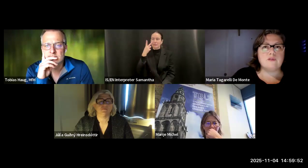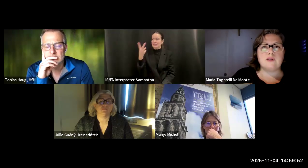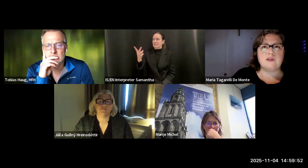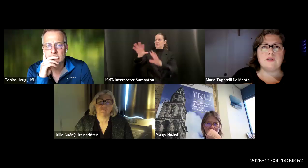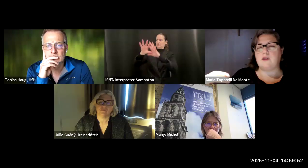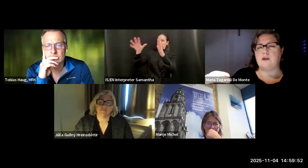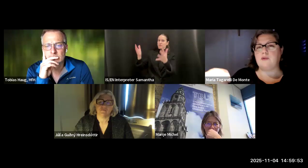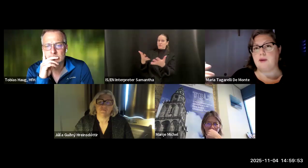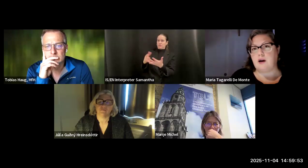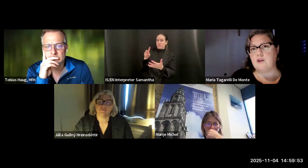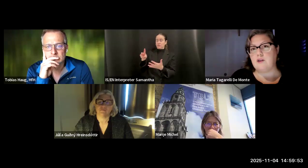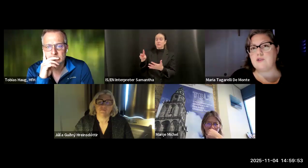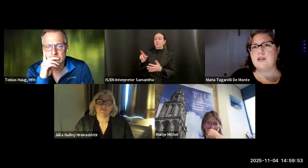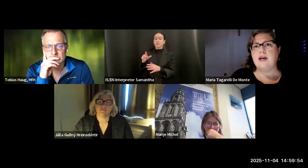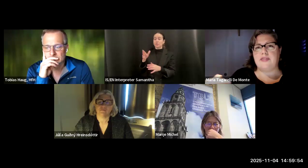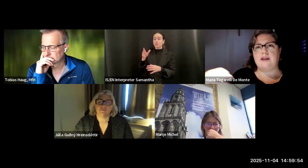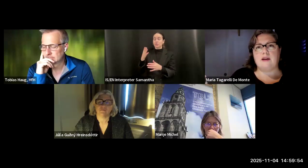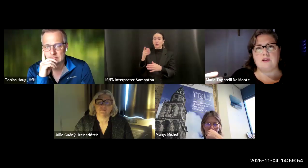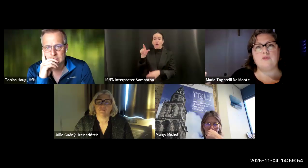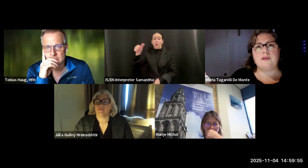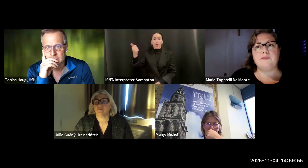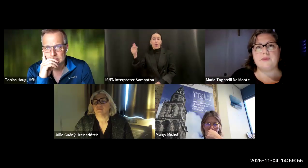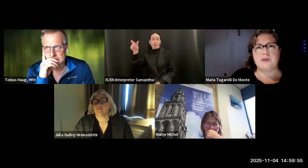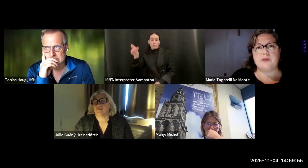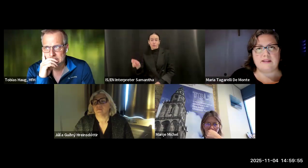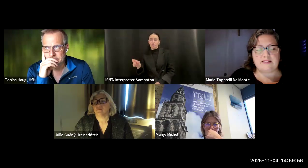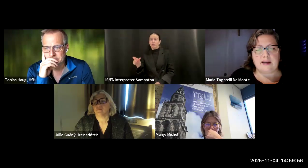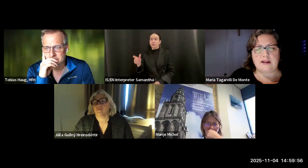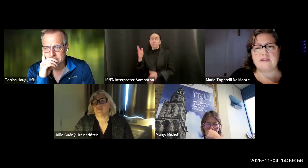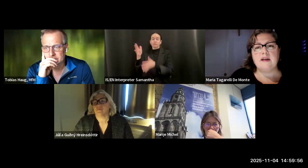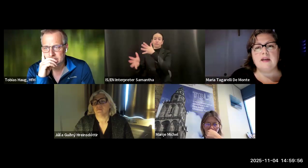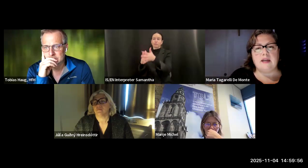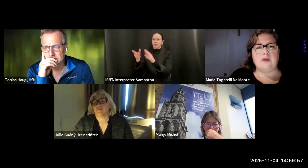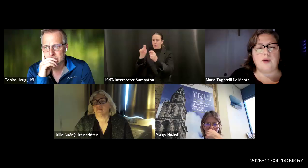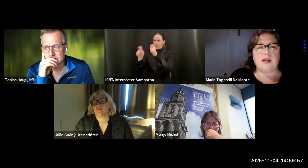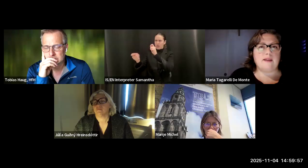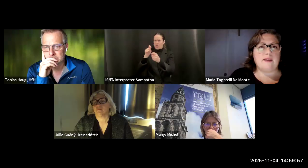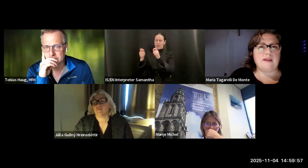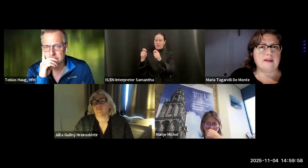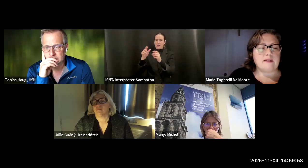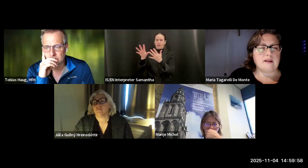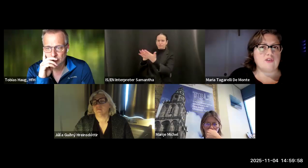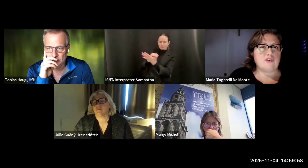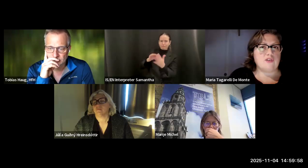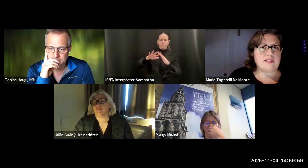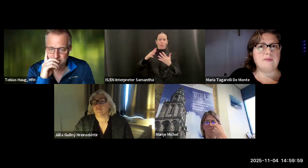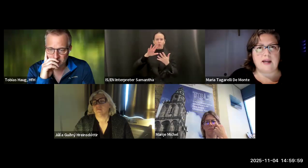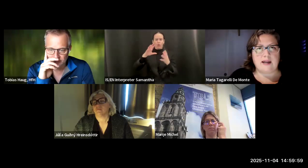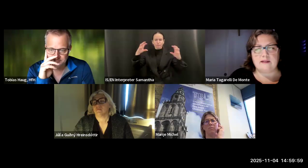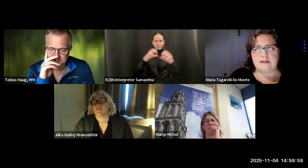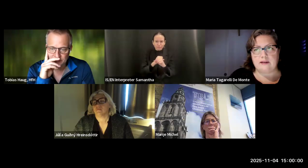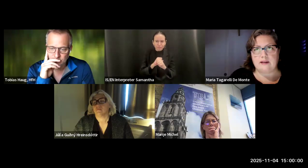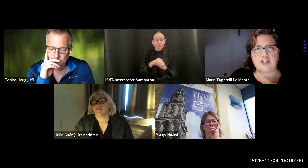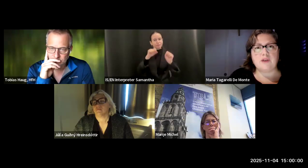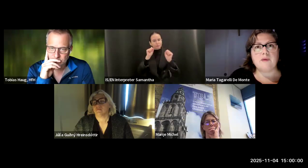created by the student but are created by others, and then to manipulate these texts in a way that is